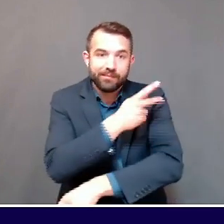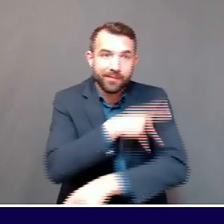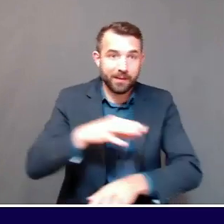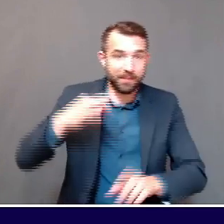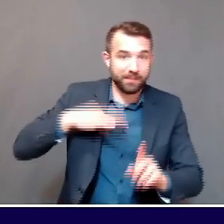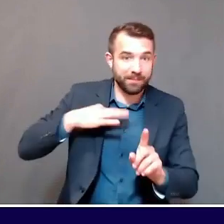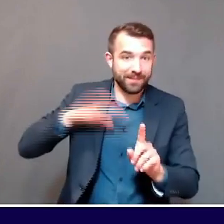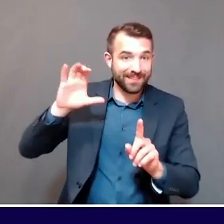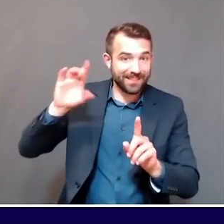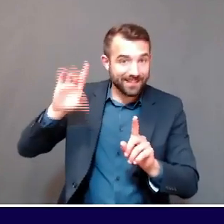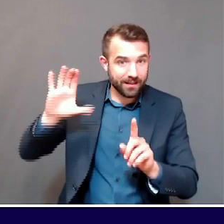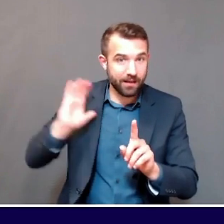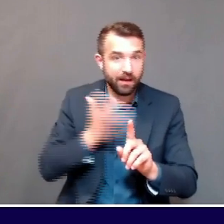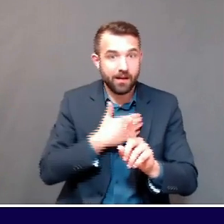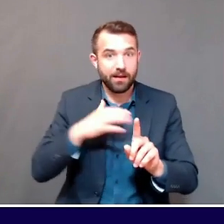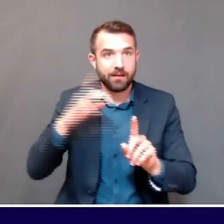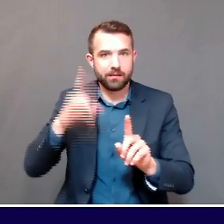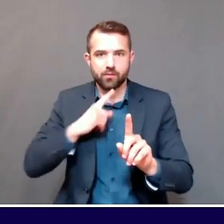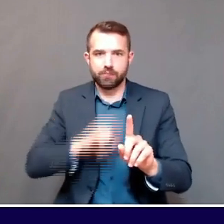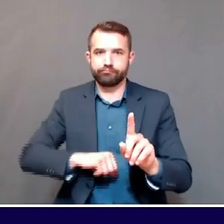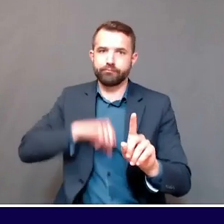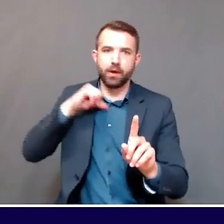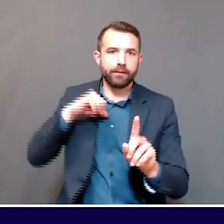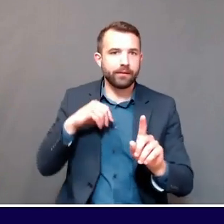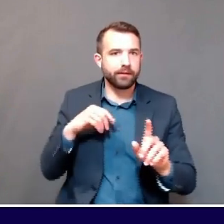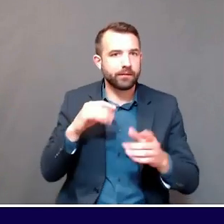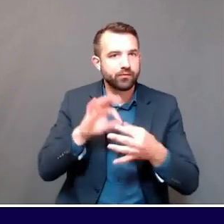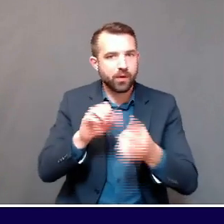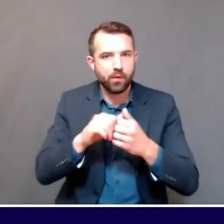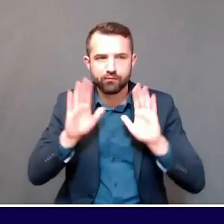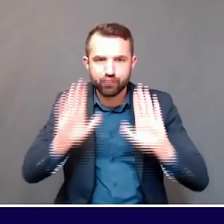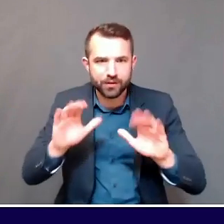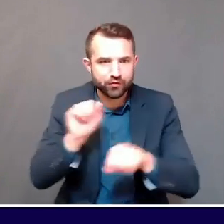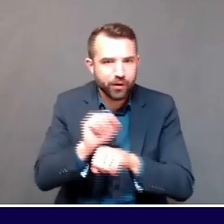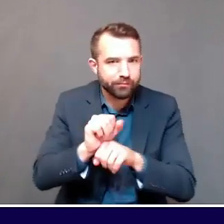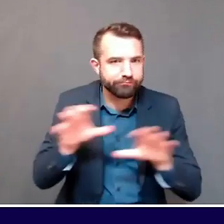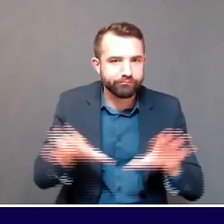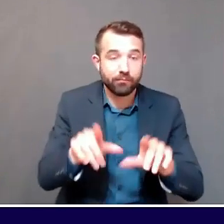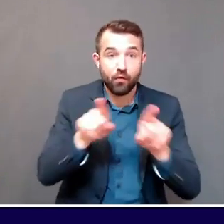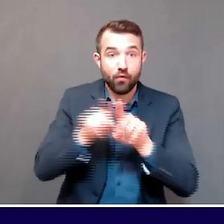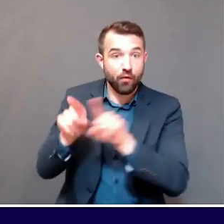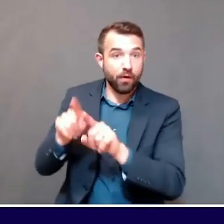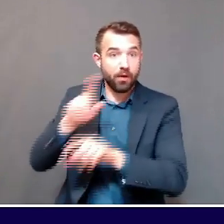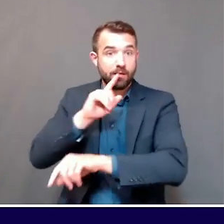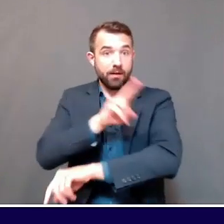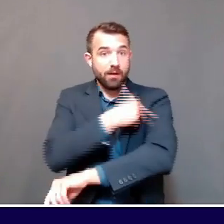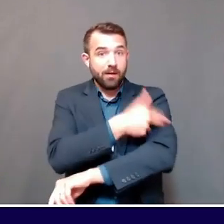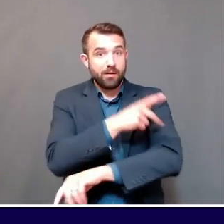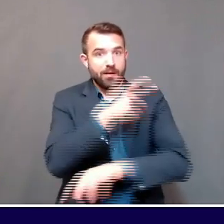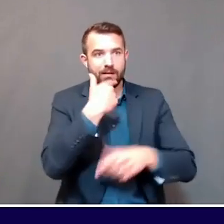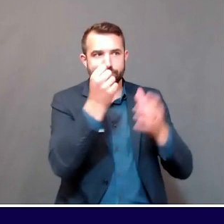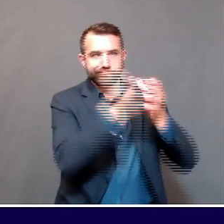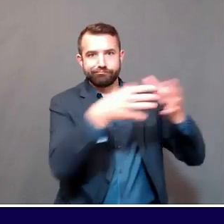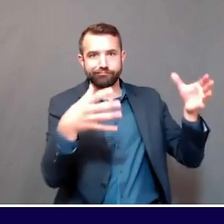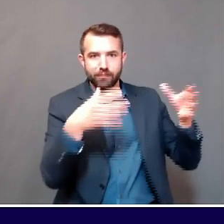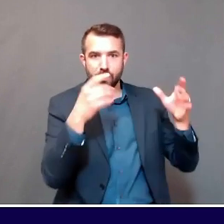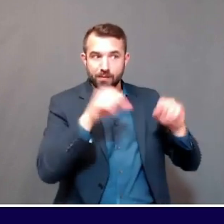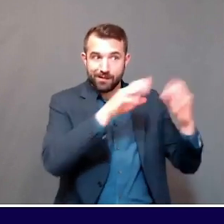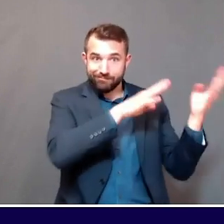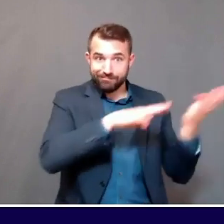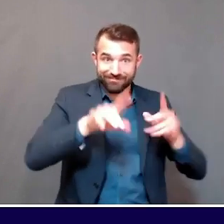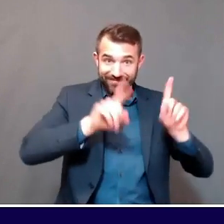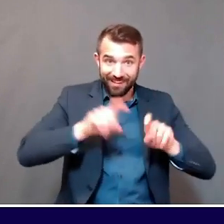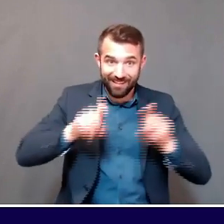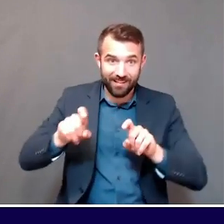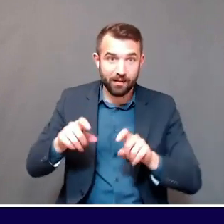able to do, I'm equally proud of the expansion of testing that's been happening at the hospital level. We're continuing to work with them to bring